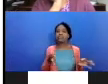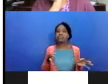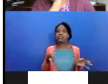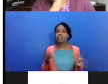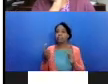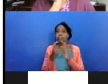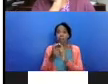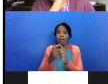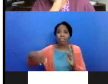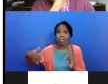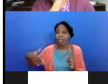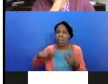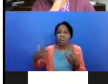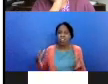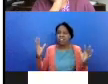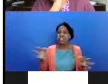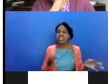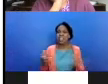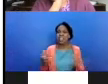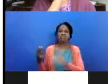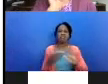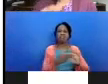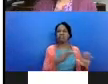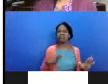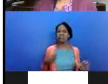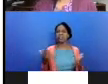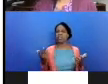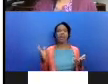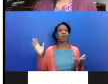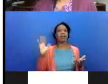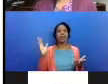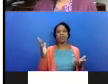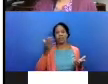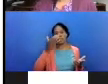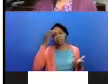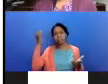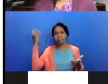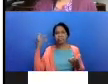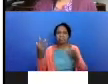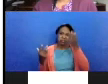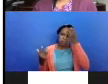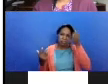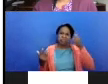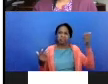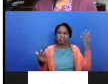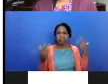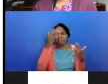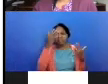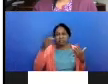mean, that's in part by breaking away. Part of what led to that was just actually listening